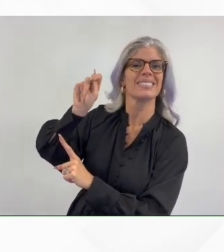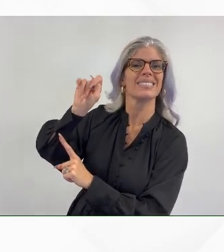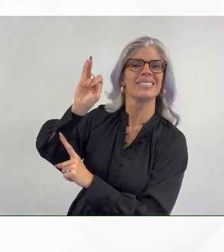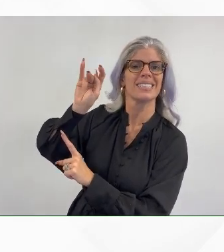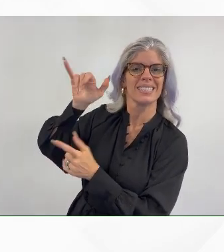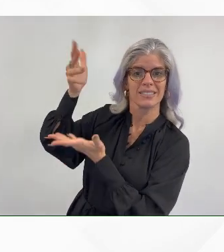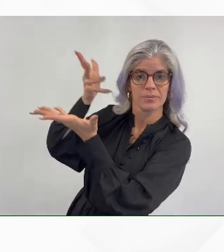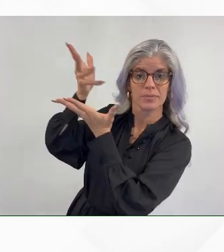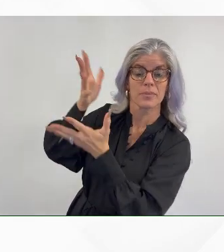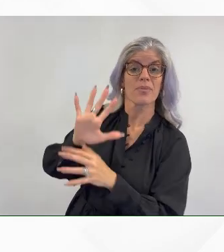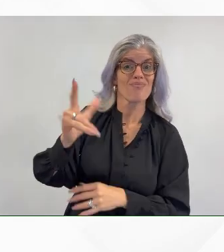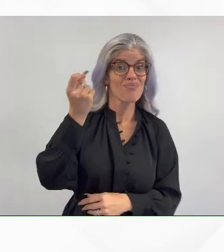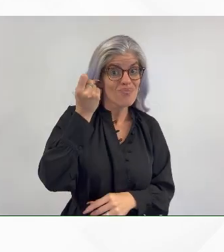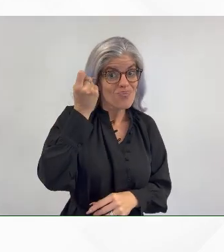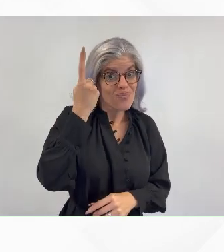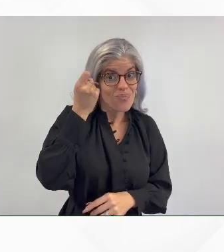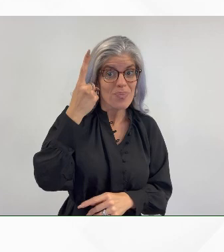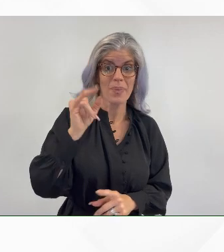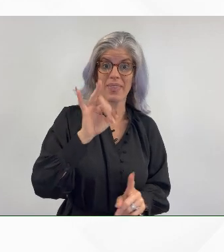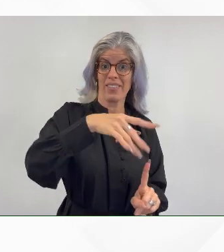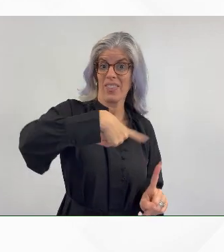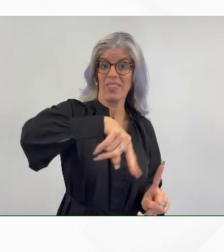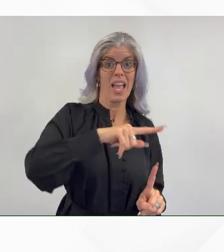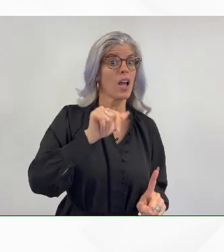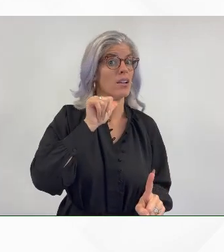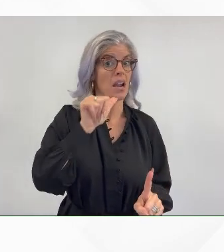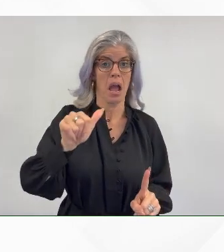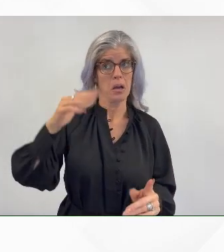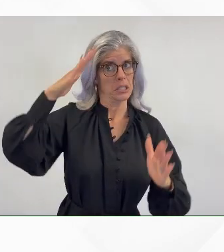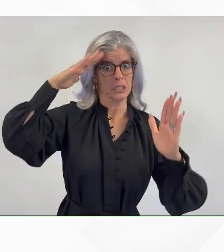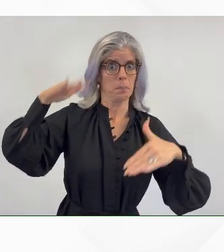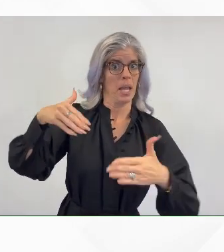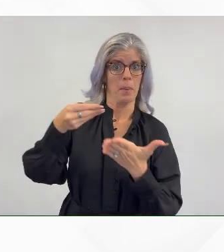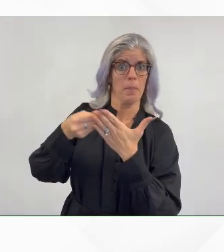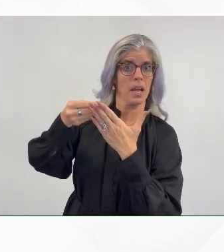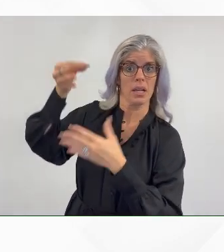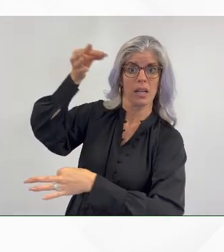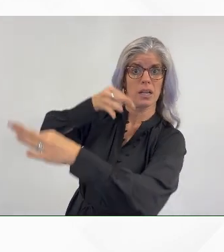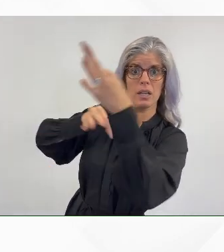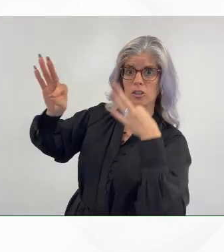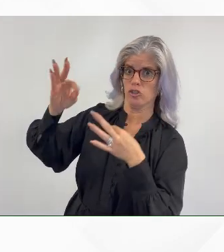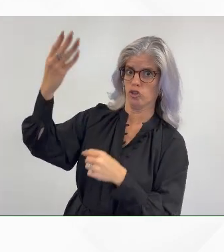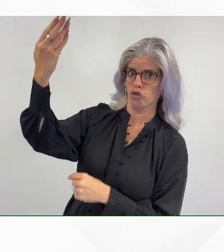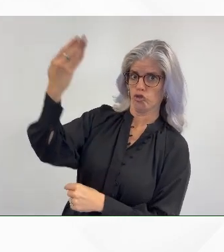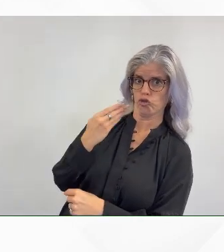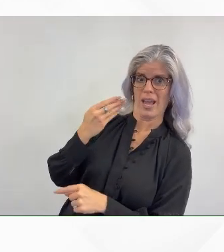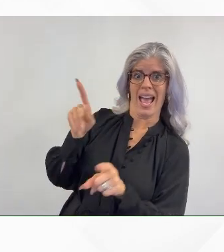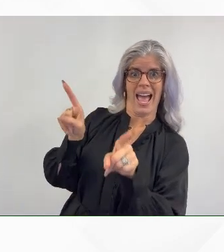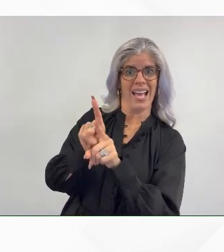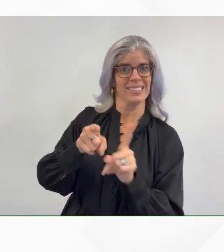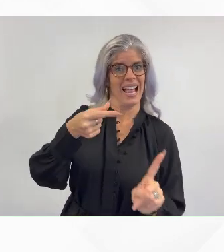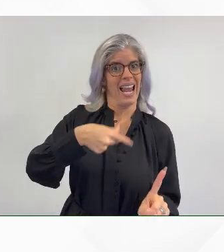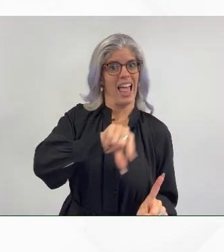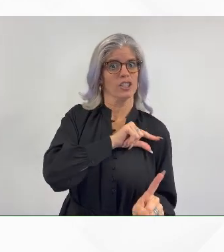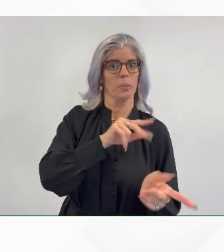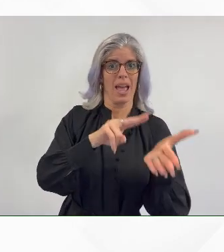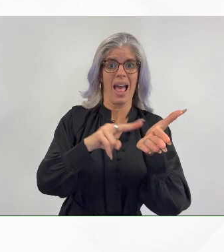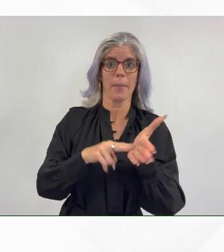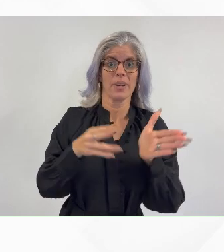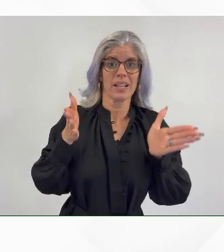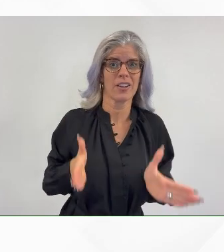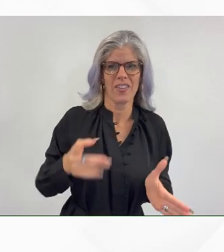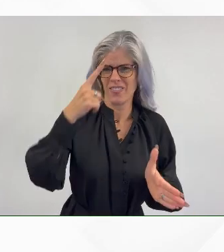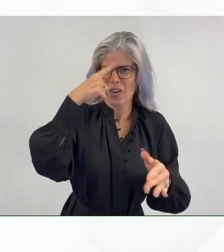worship, governments are responsible for the delivery of mass care services and emergency assistance that save